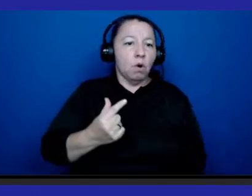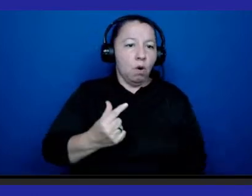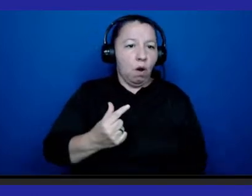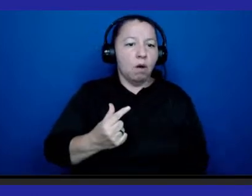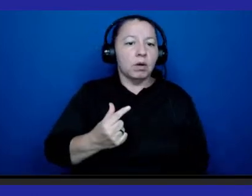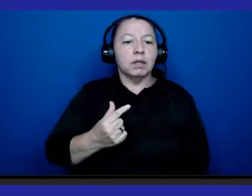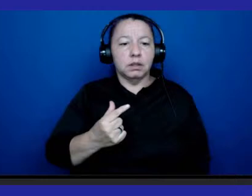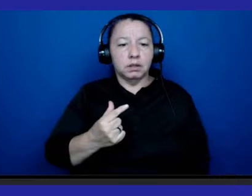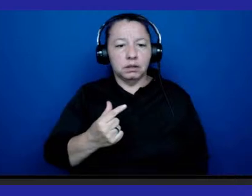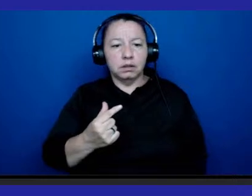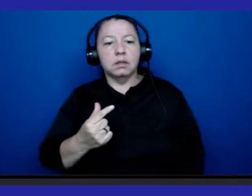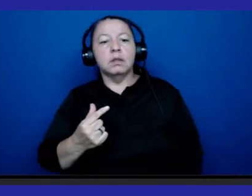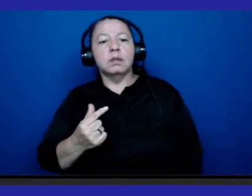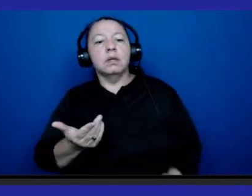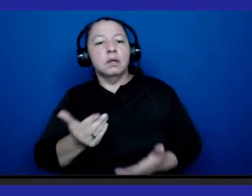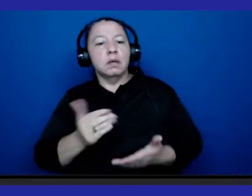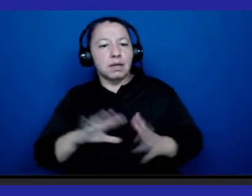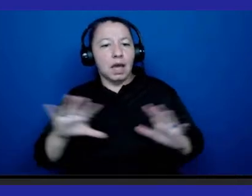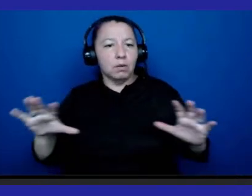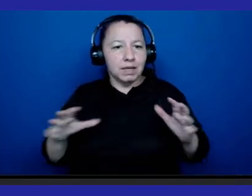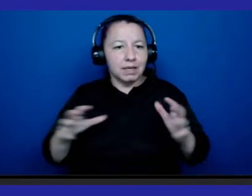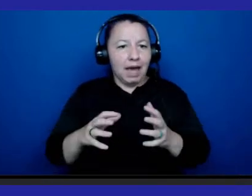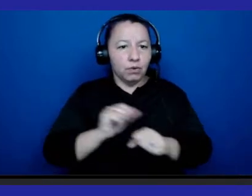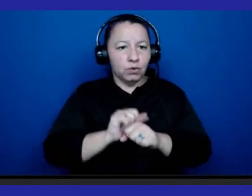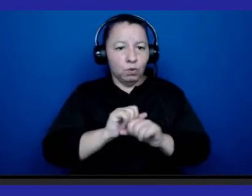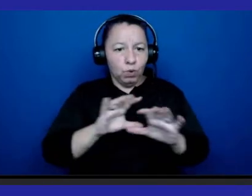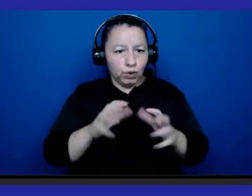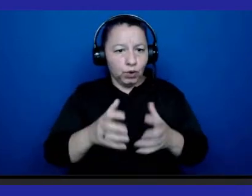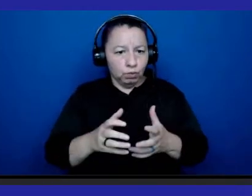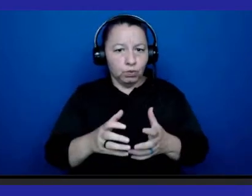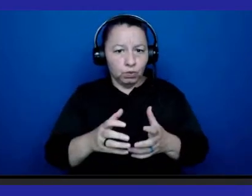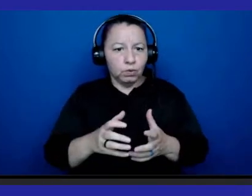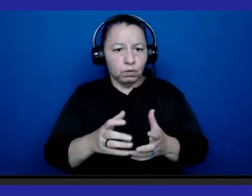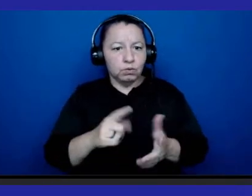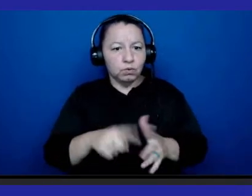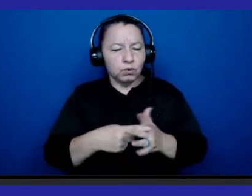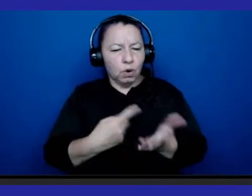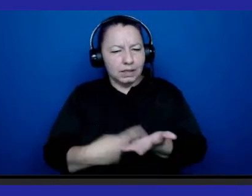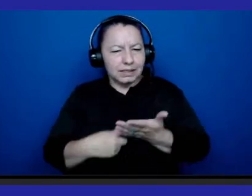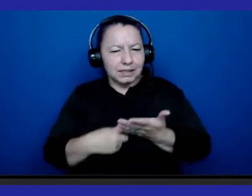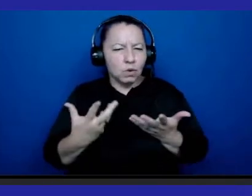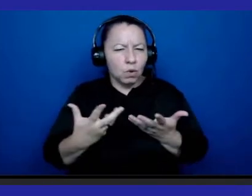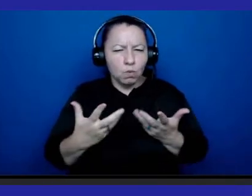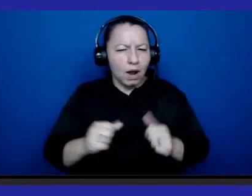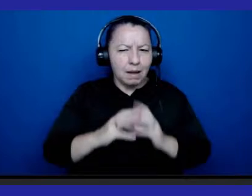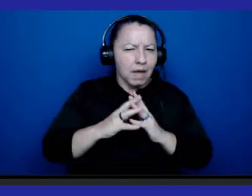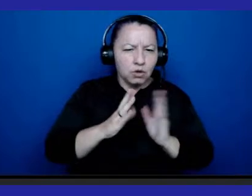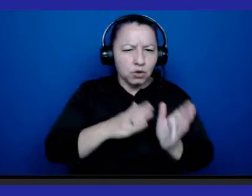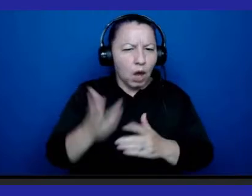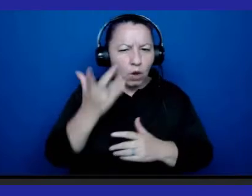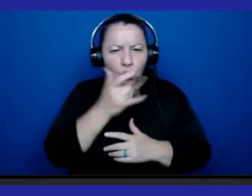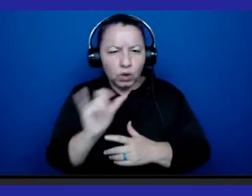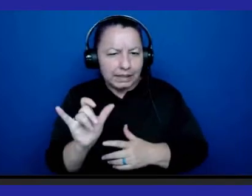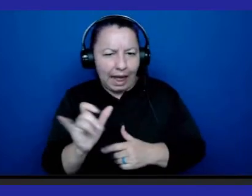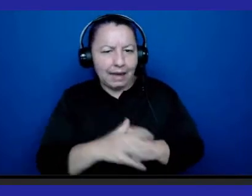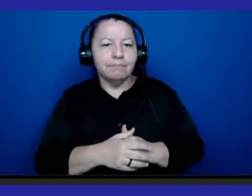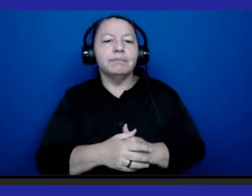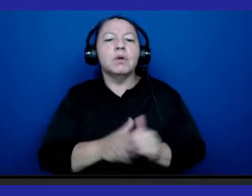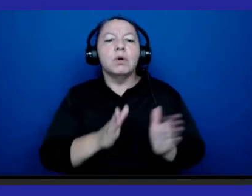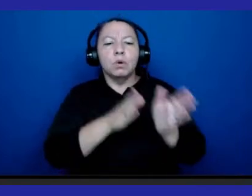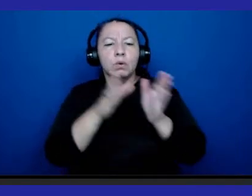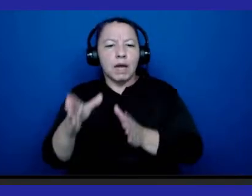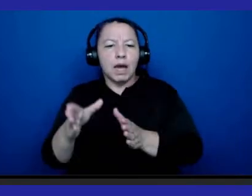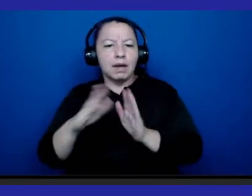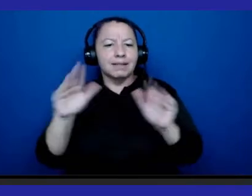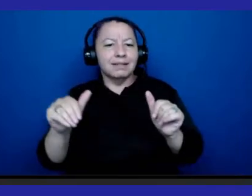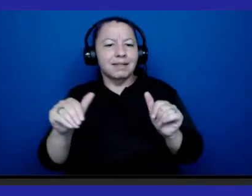the entire working group together to start looking at what the implementation plan was going to look like. We had a system-wide compilation